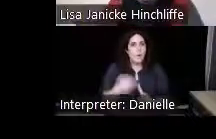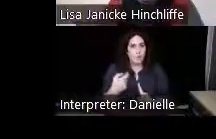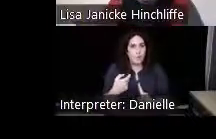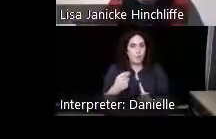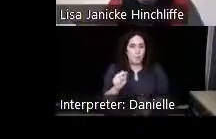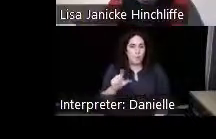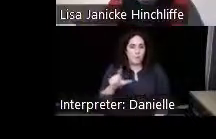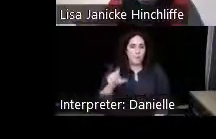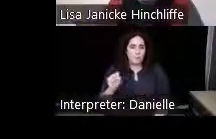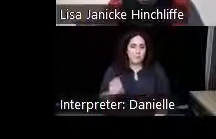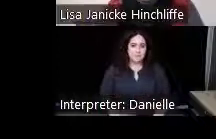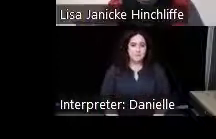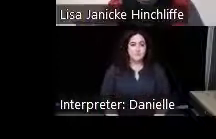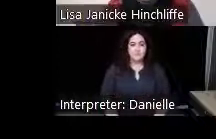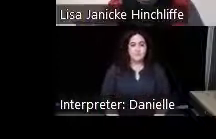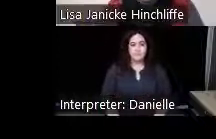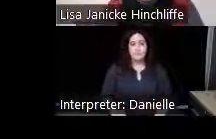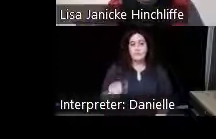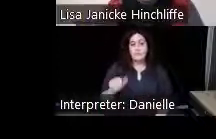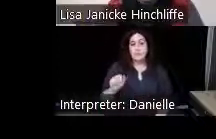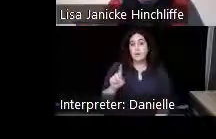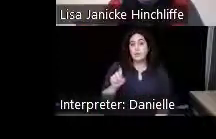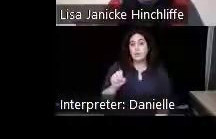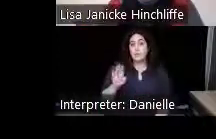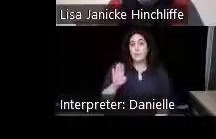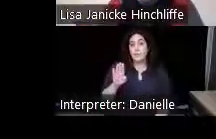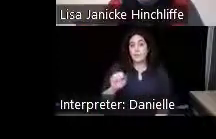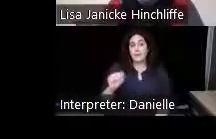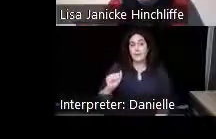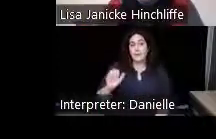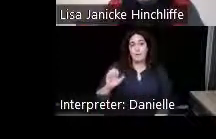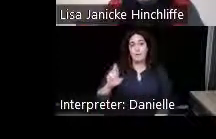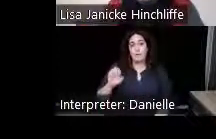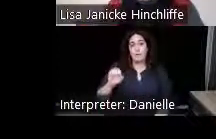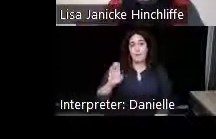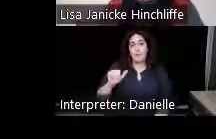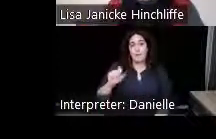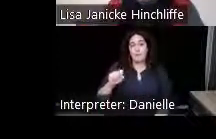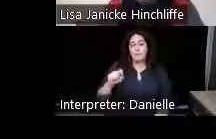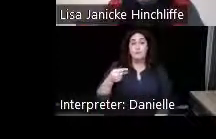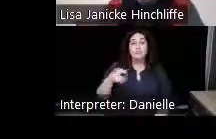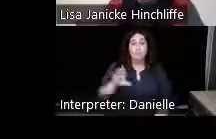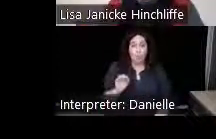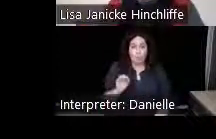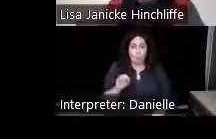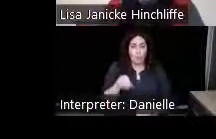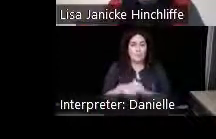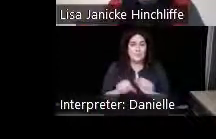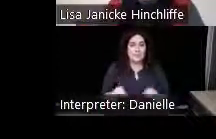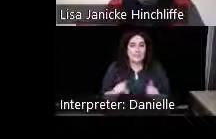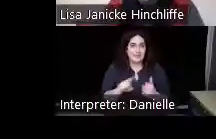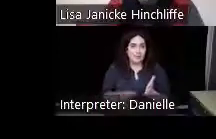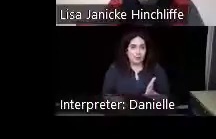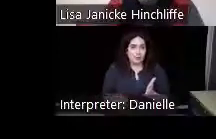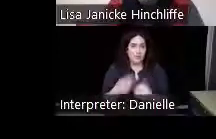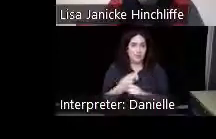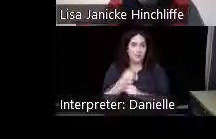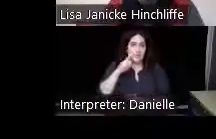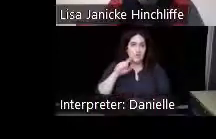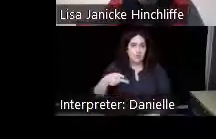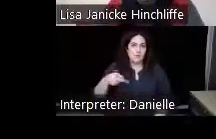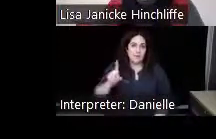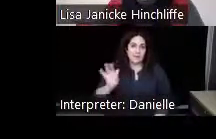Adobe Acrobat Pro Accessibility Check was, of course, very important for our PDFs. The University of Illinois